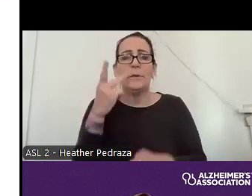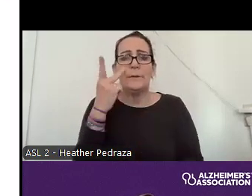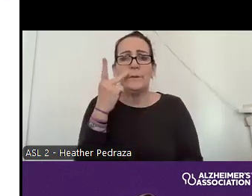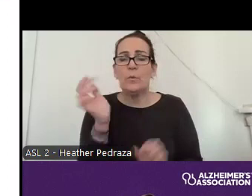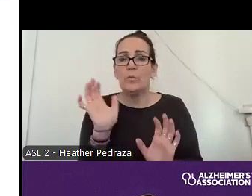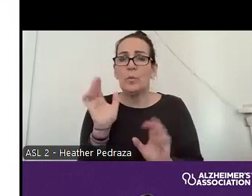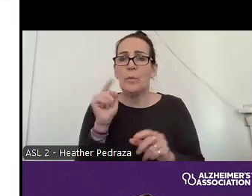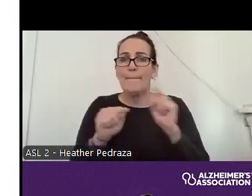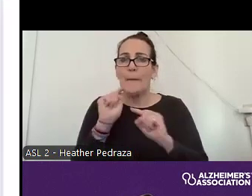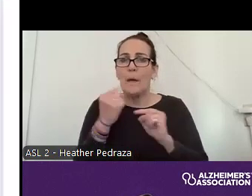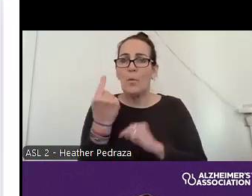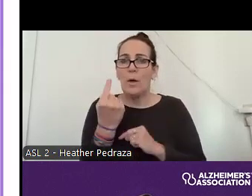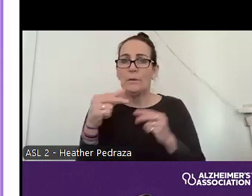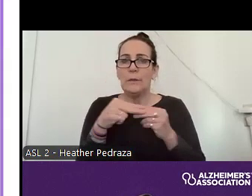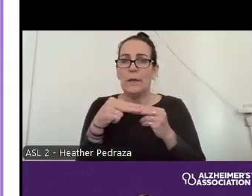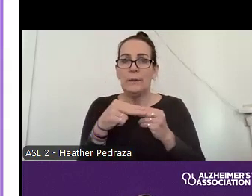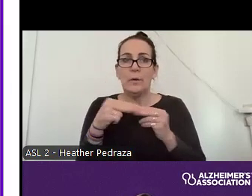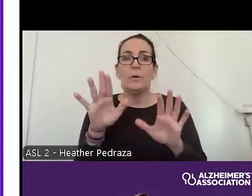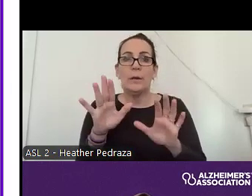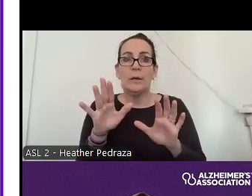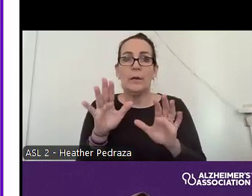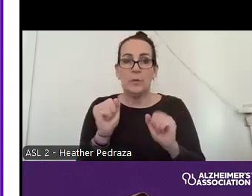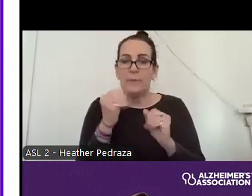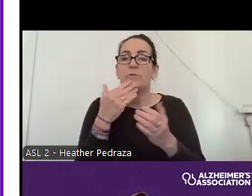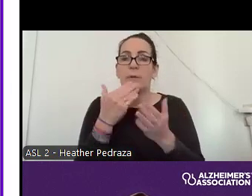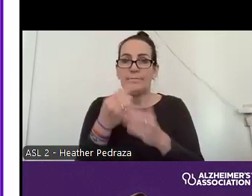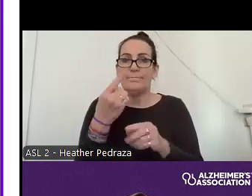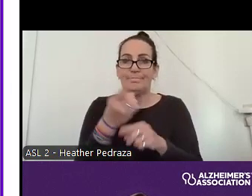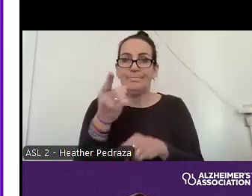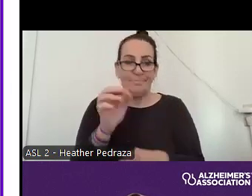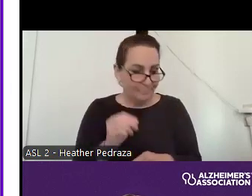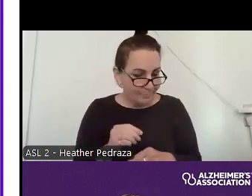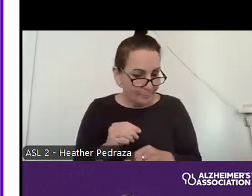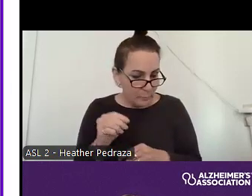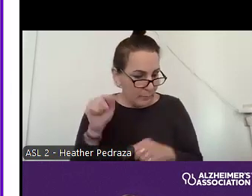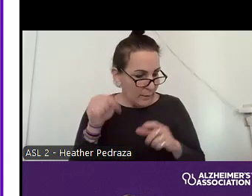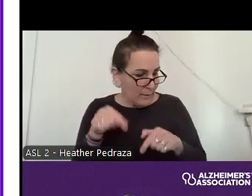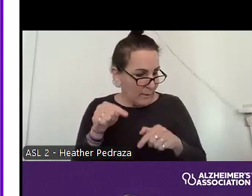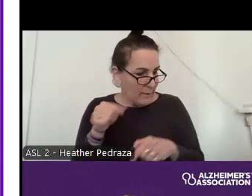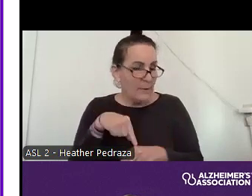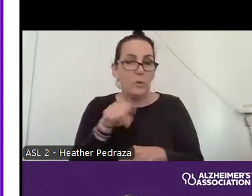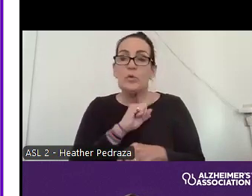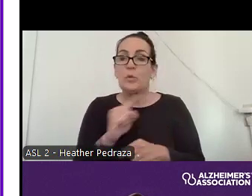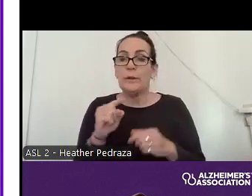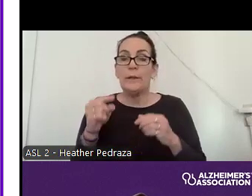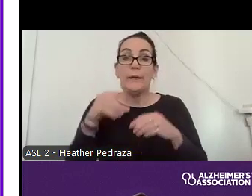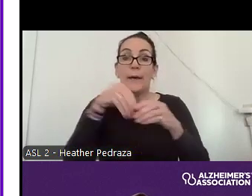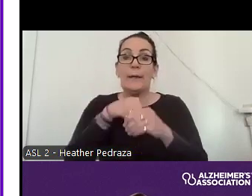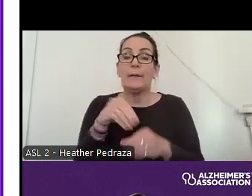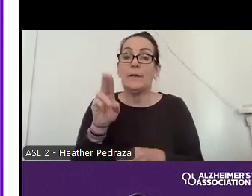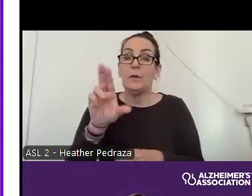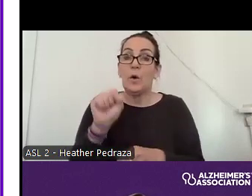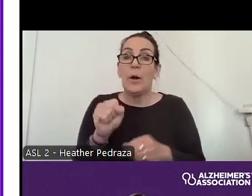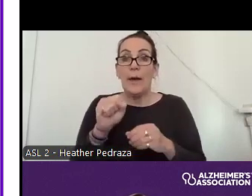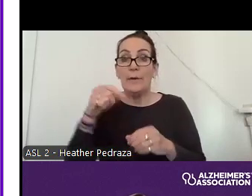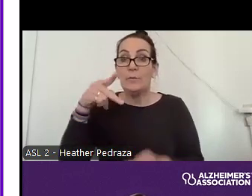nope, go back one more. There we go. So this is what we did in the US Pointer study. Like I